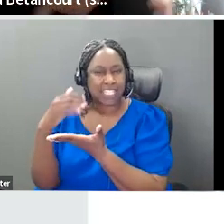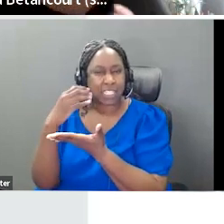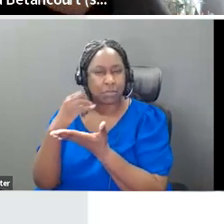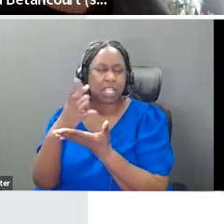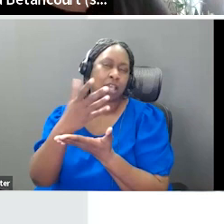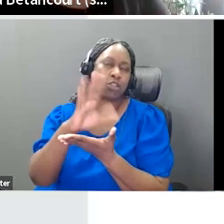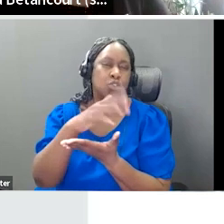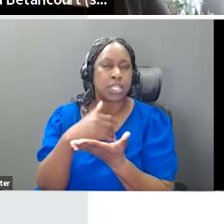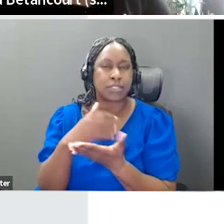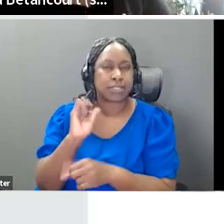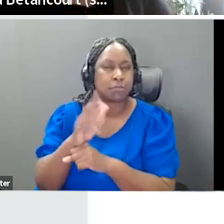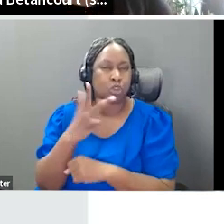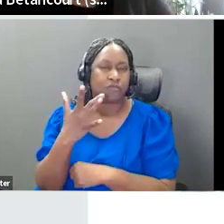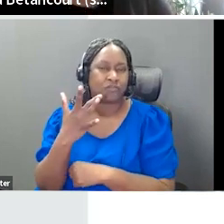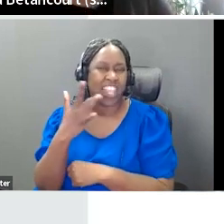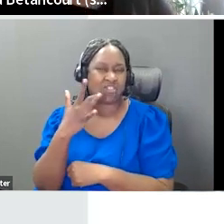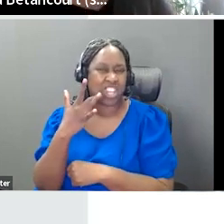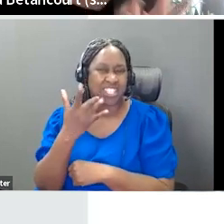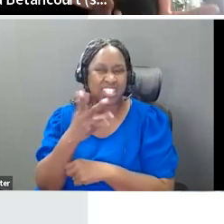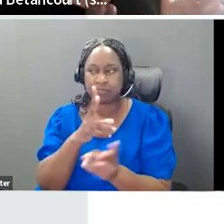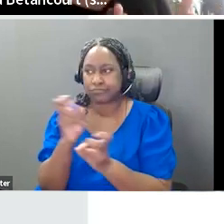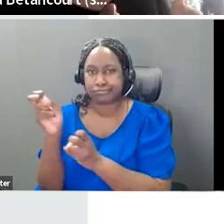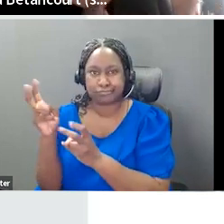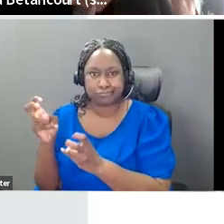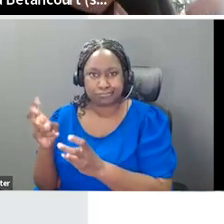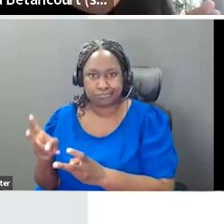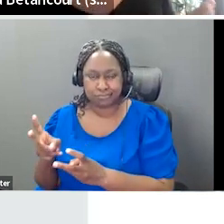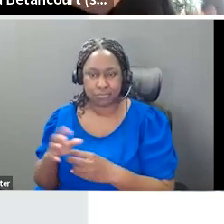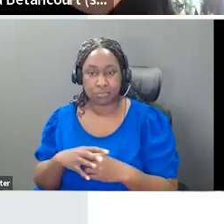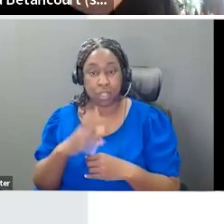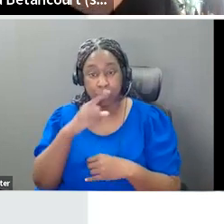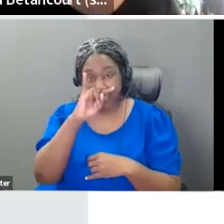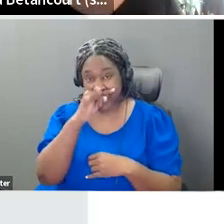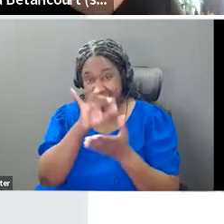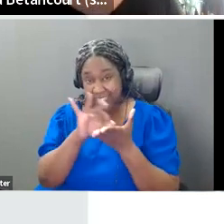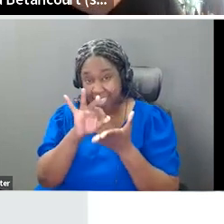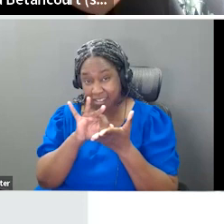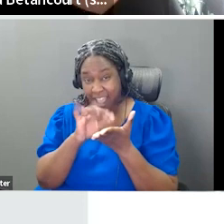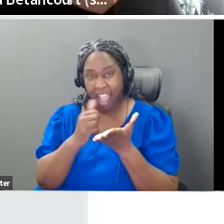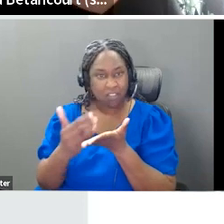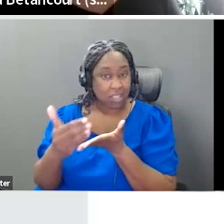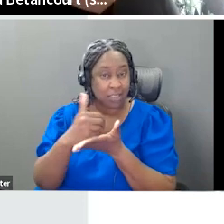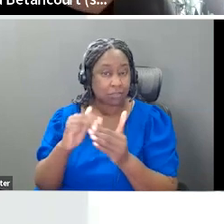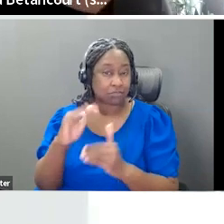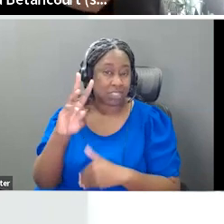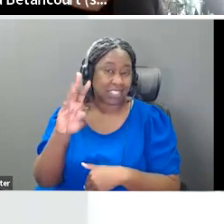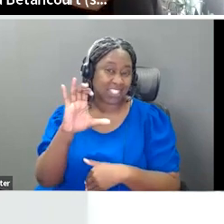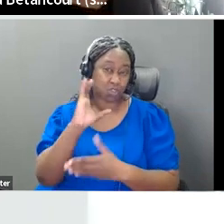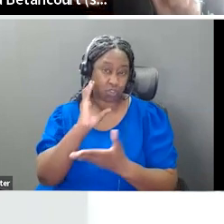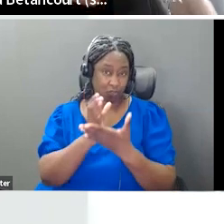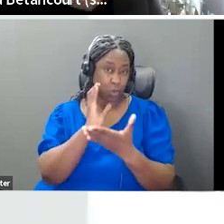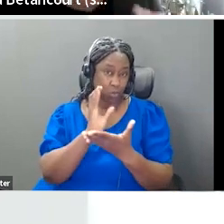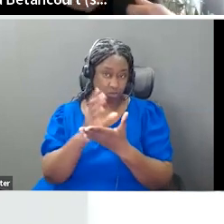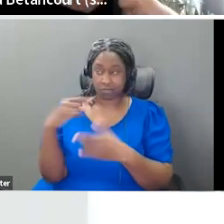sort of favorites. And I have, for Kids Count, over 600 photos that I've collected over the last few